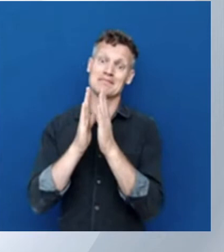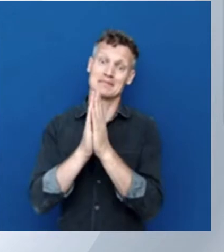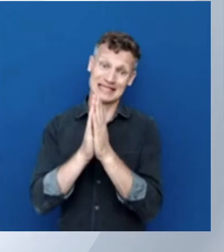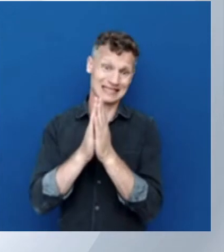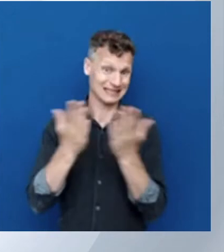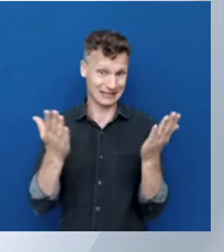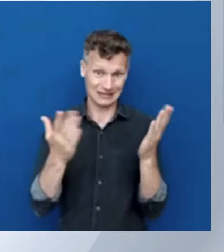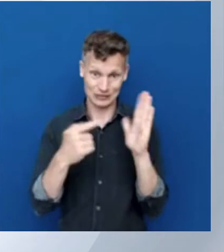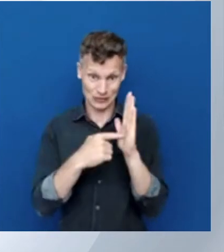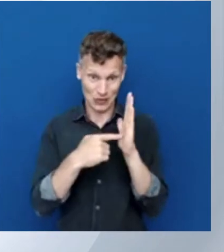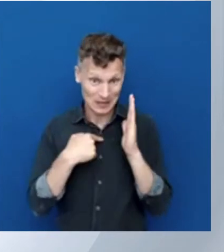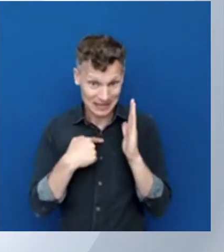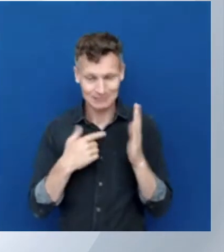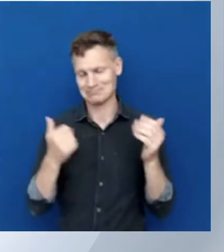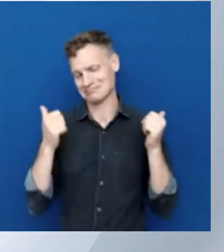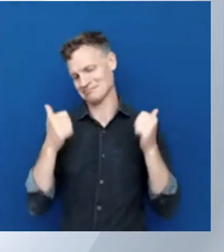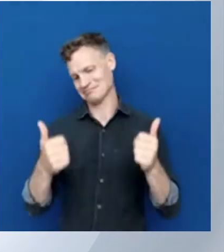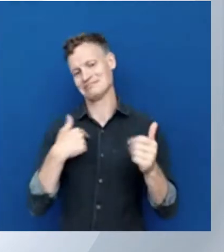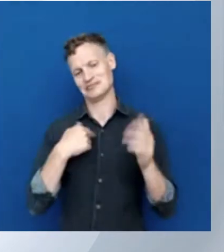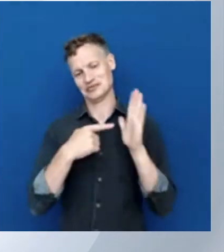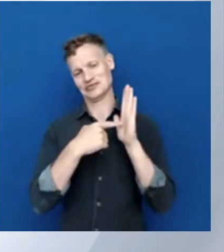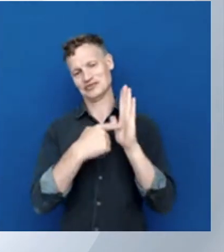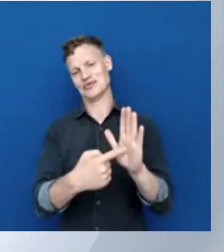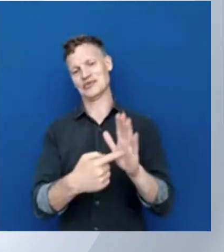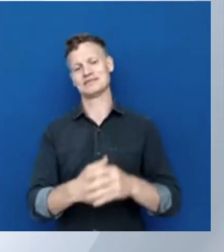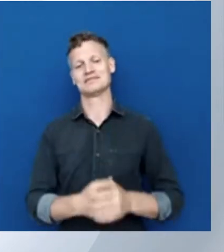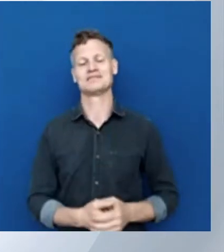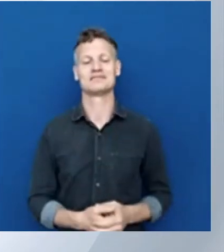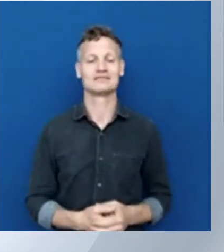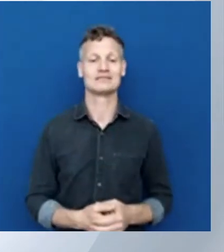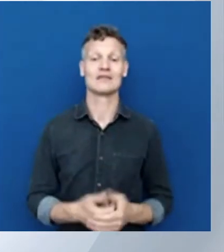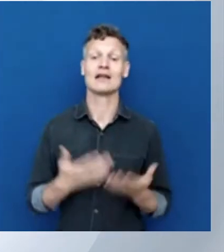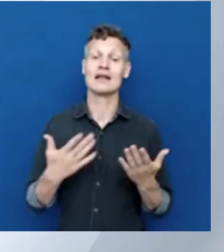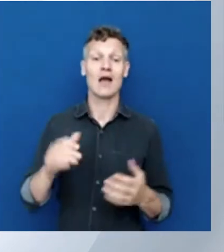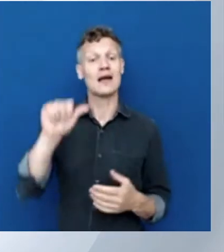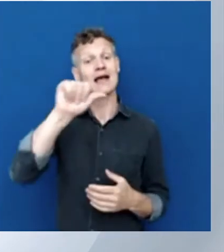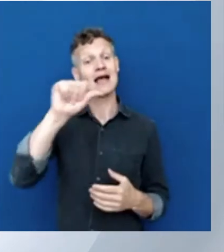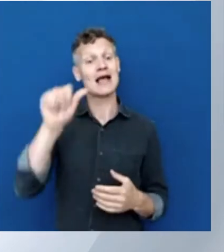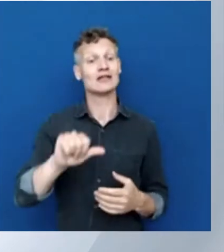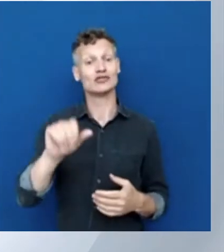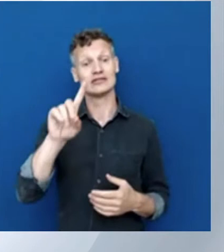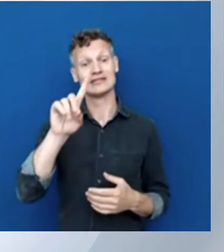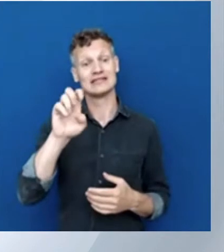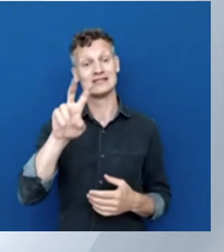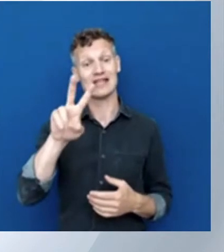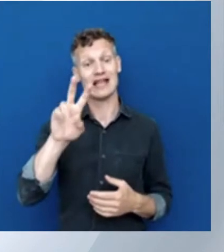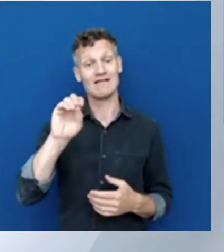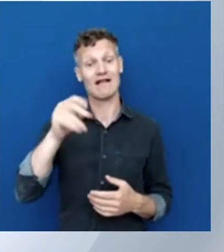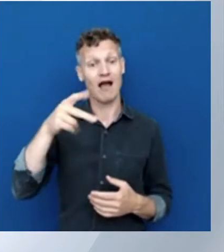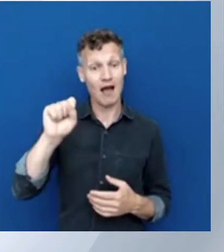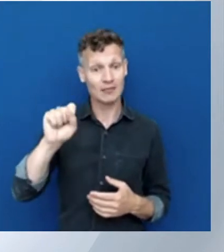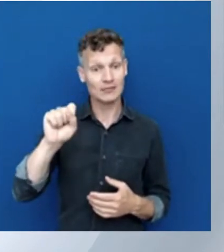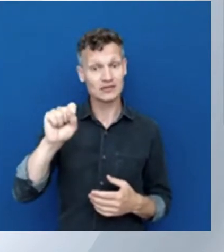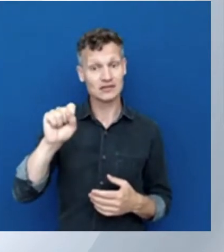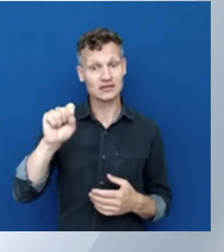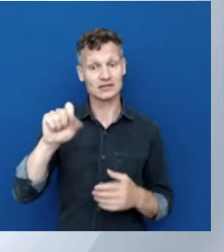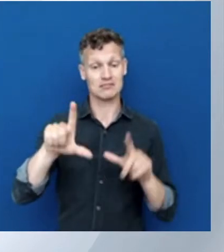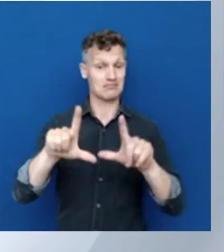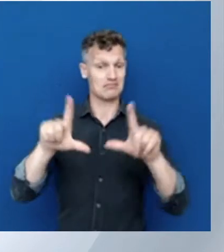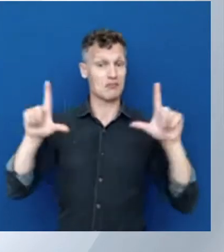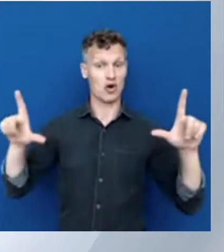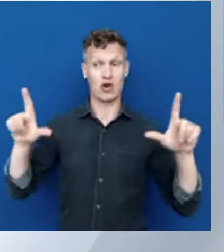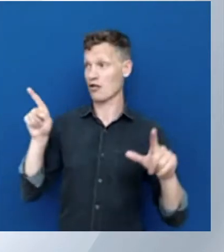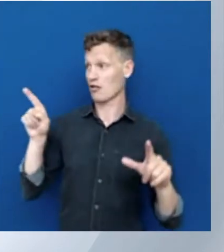that. And now we got our Azure DevOps portal. You can see I've already done it there before. The rule of demos is always have a backup. But we're going to